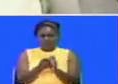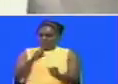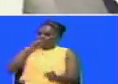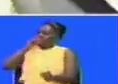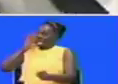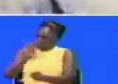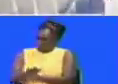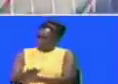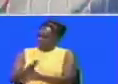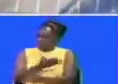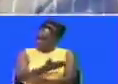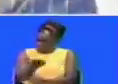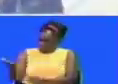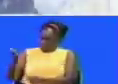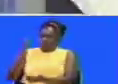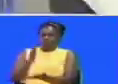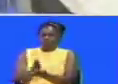Tunawahakikishia ya kwamba